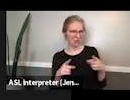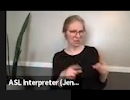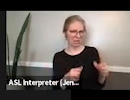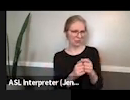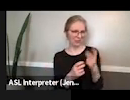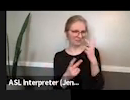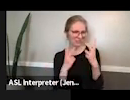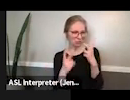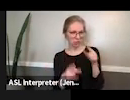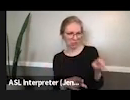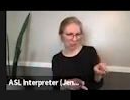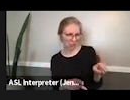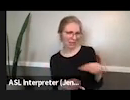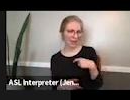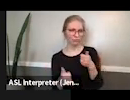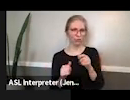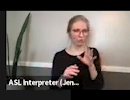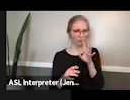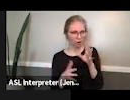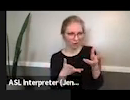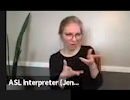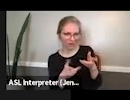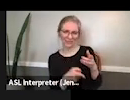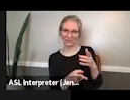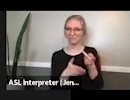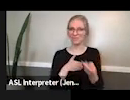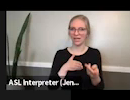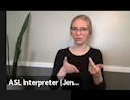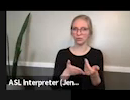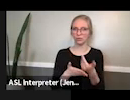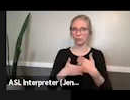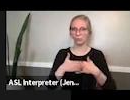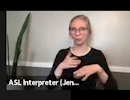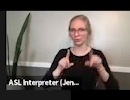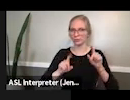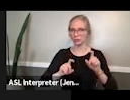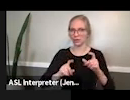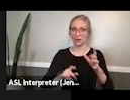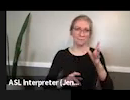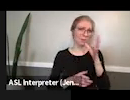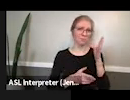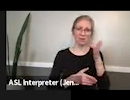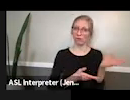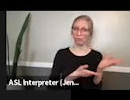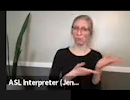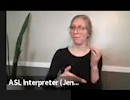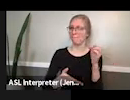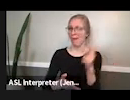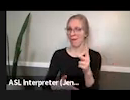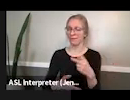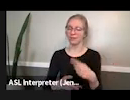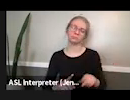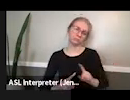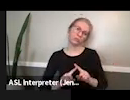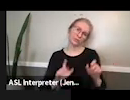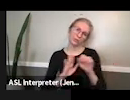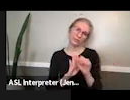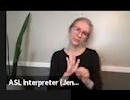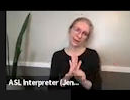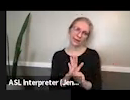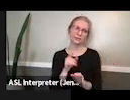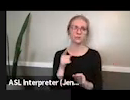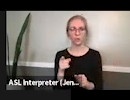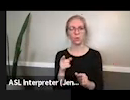trying to talk, and he had failed the newborn hearing screening, and mom had never taken him back. And it was in a different state. So these actual